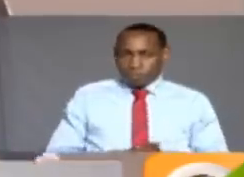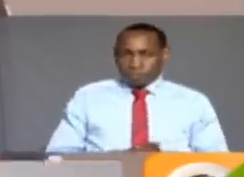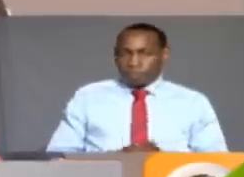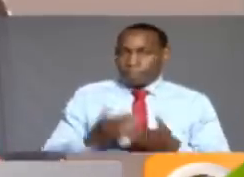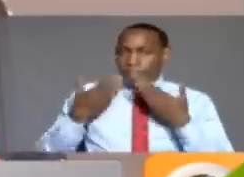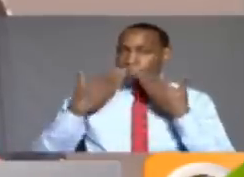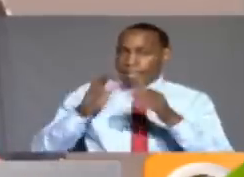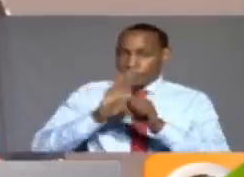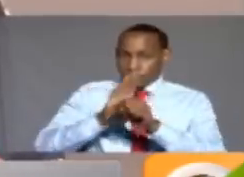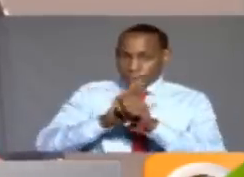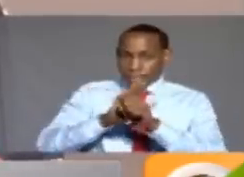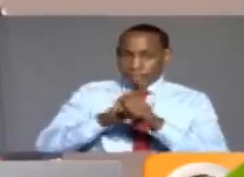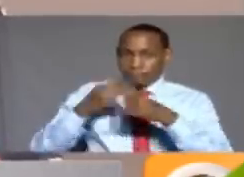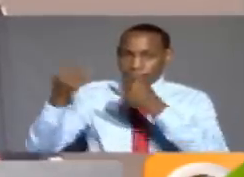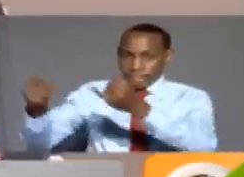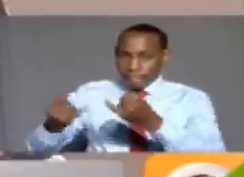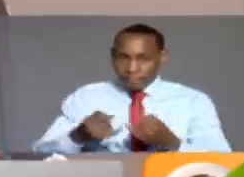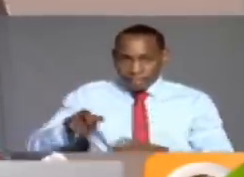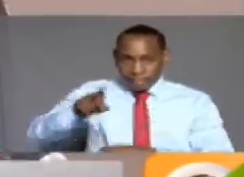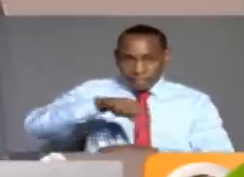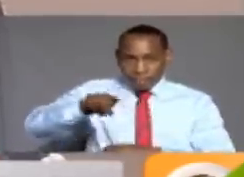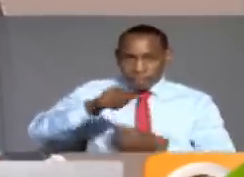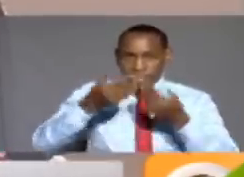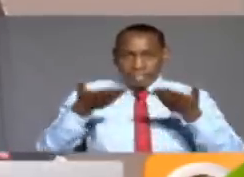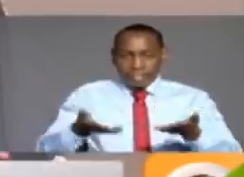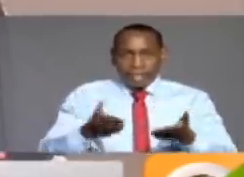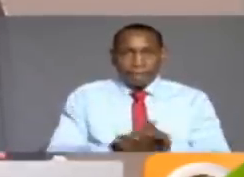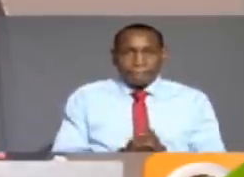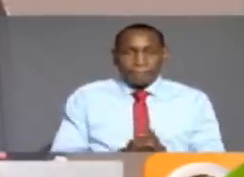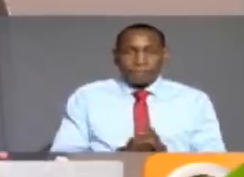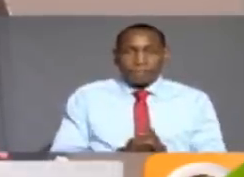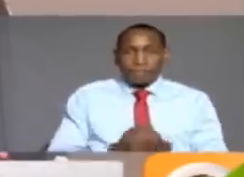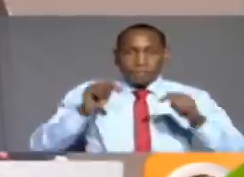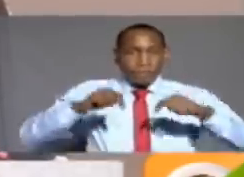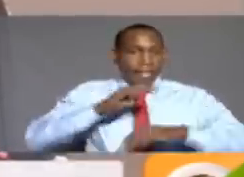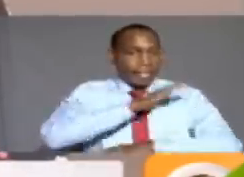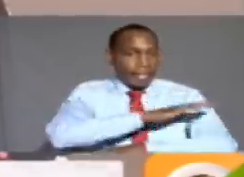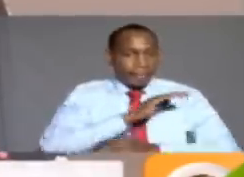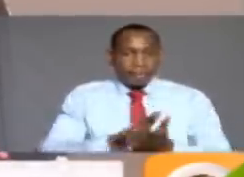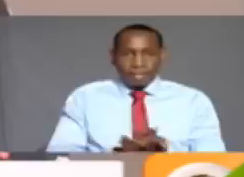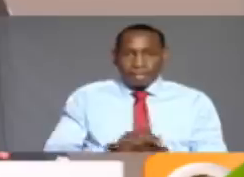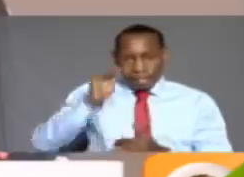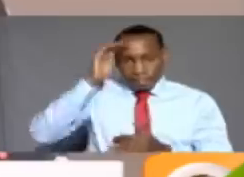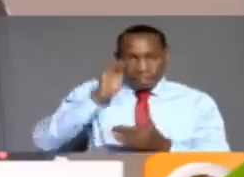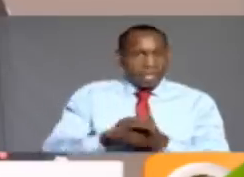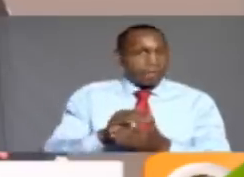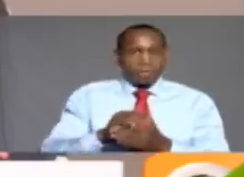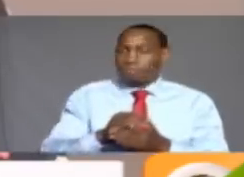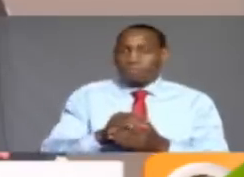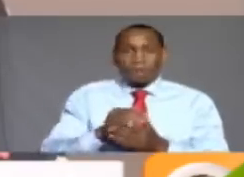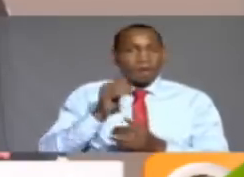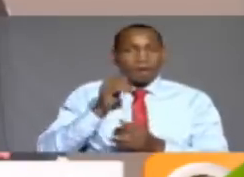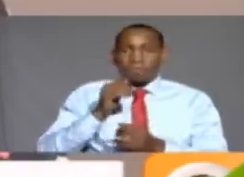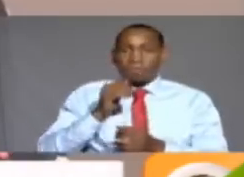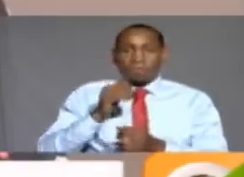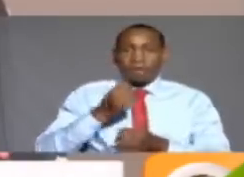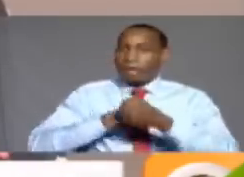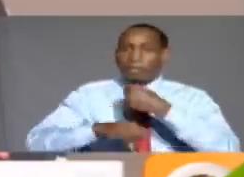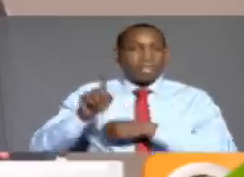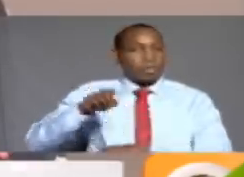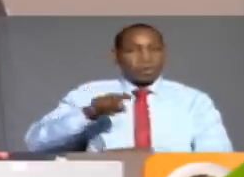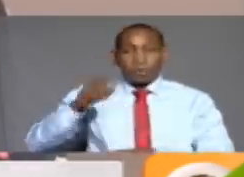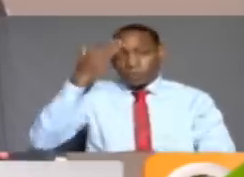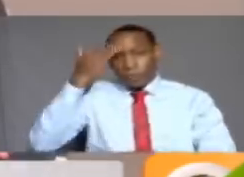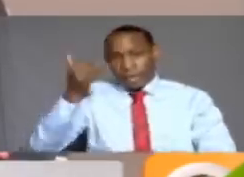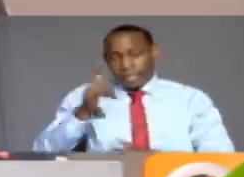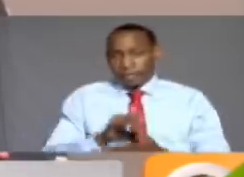Hussein, thank you very much for inviting us here this evening. I believe I have done nothing, so to speak,